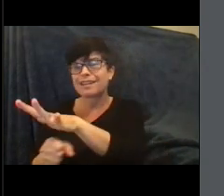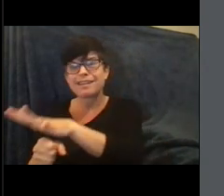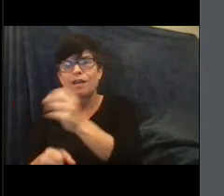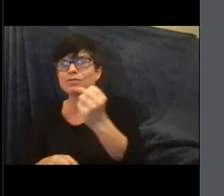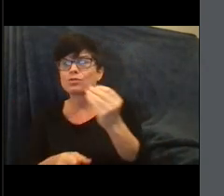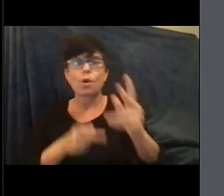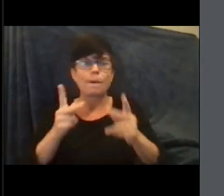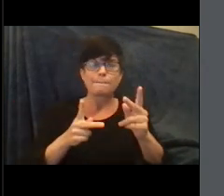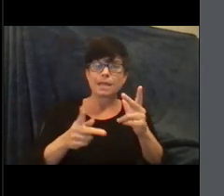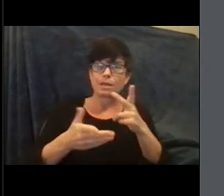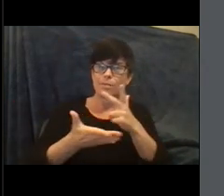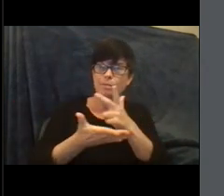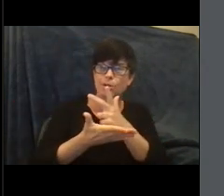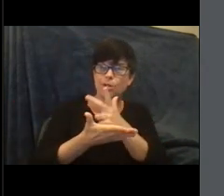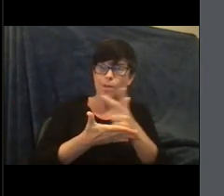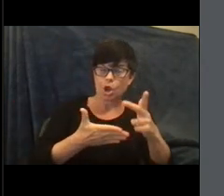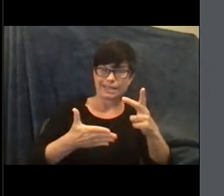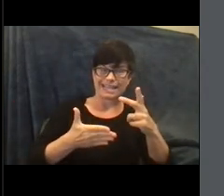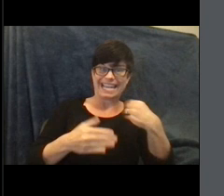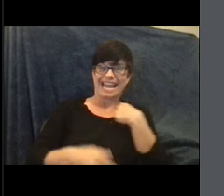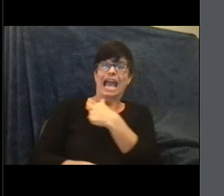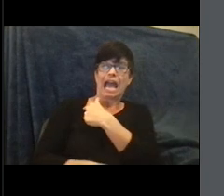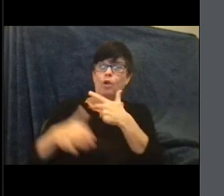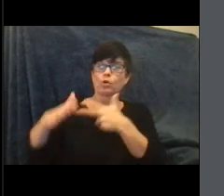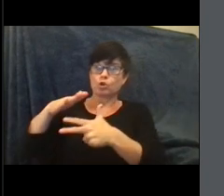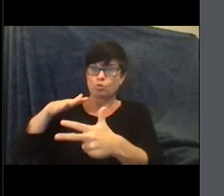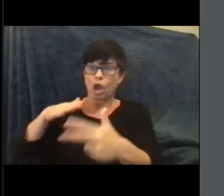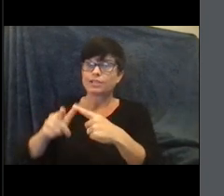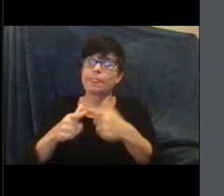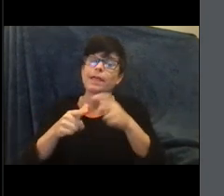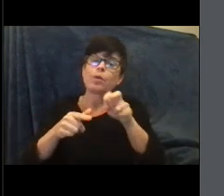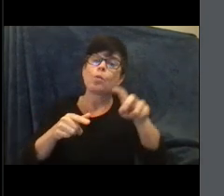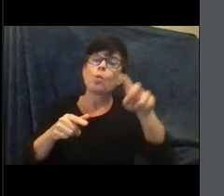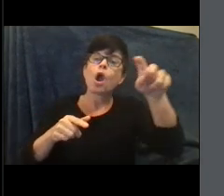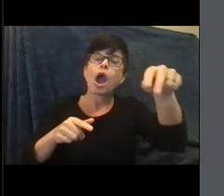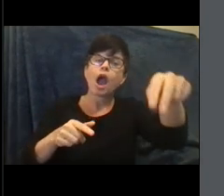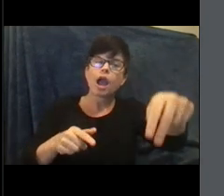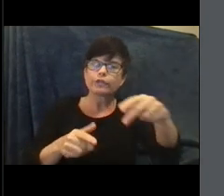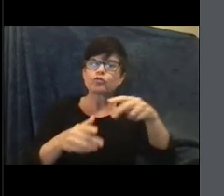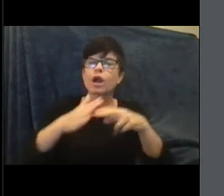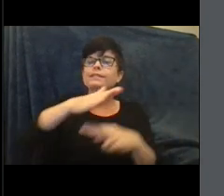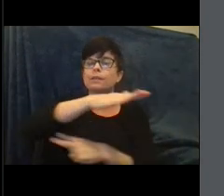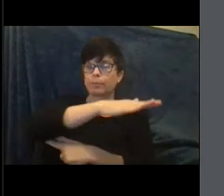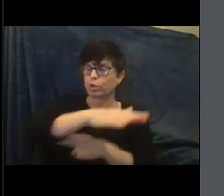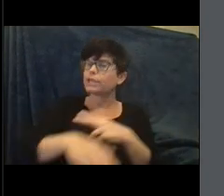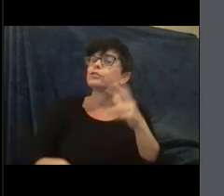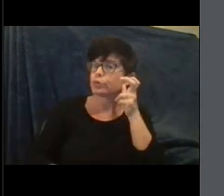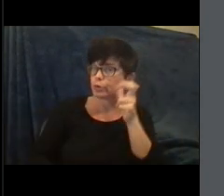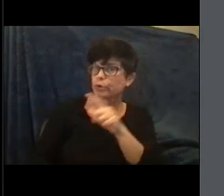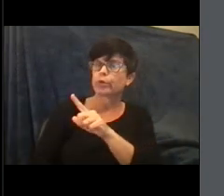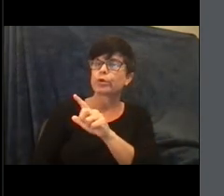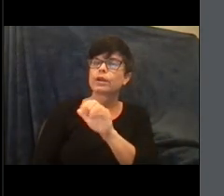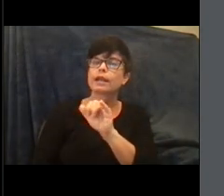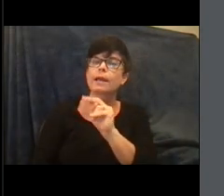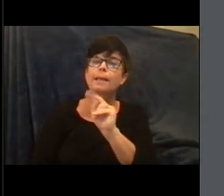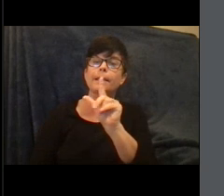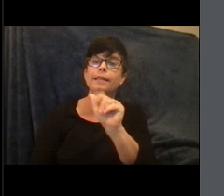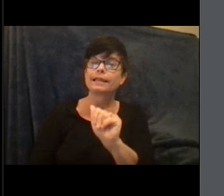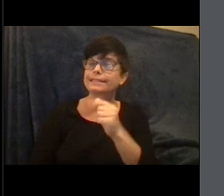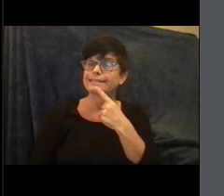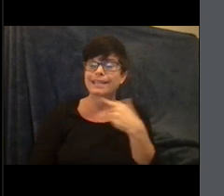parking in our garage and walking across the bridge. And so we are, you've heard Linda speak earlier about how slammed we are with